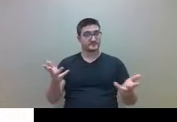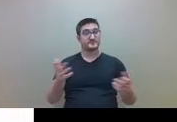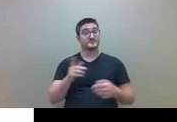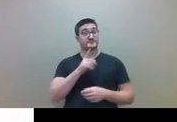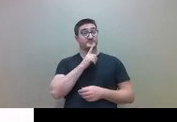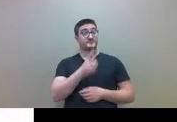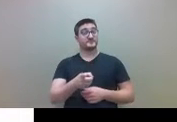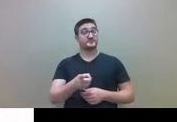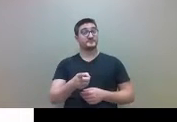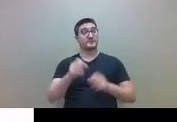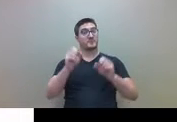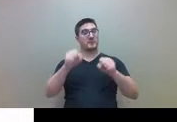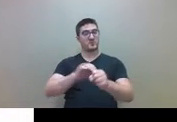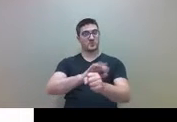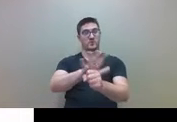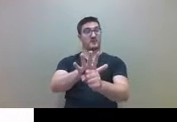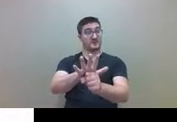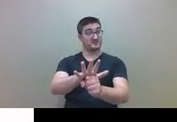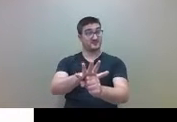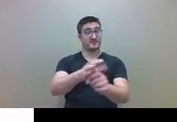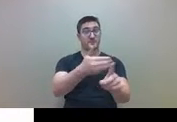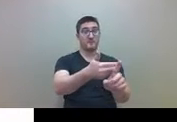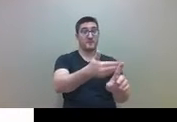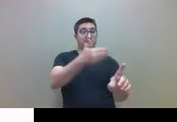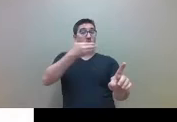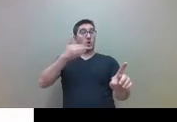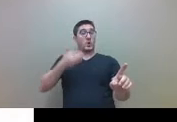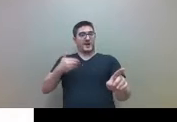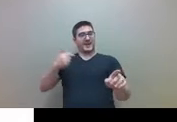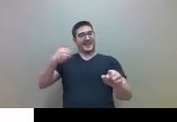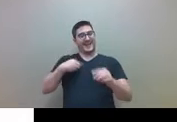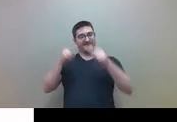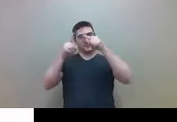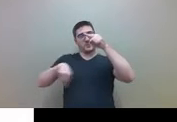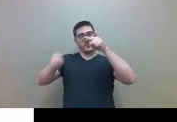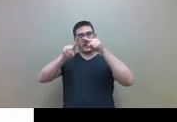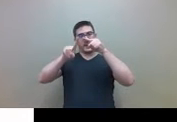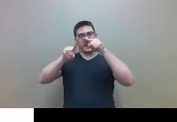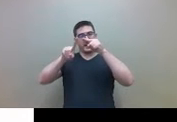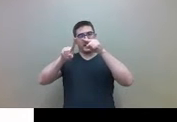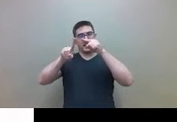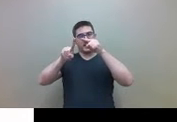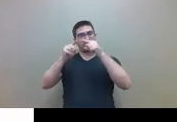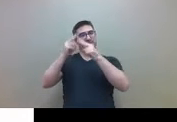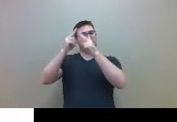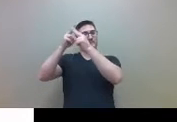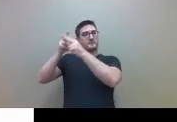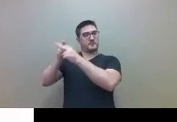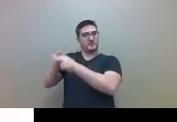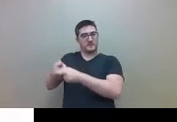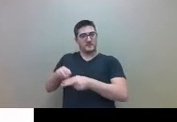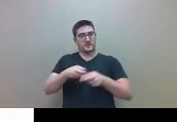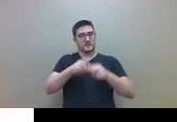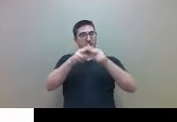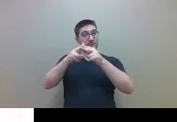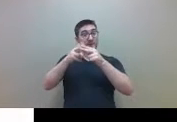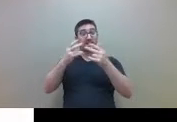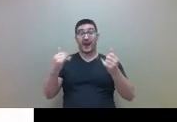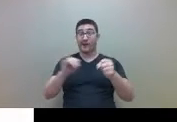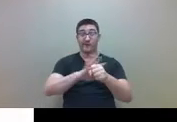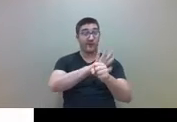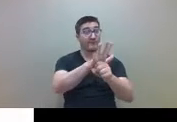have changed. And you have to now go back to those people and say, are you in a position that you can help me? Because